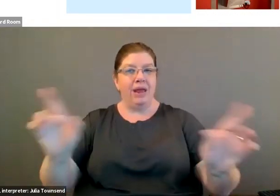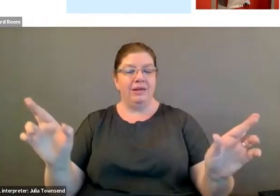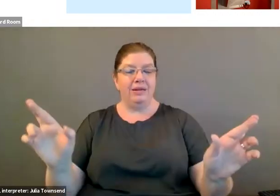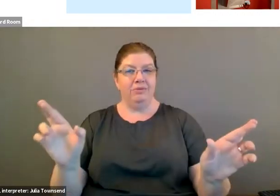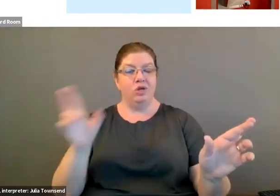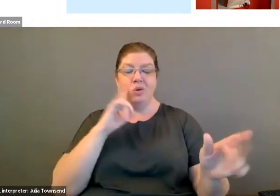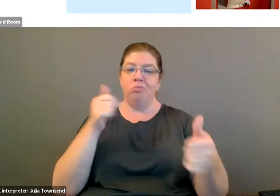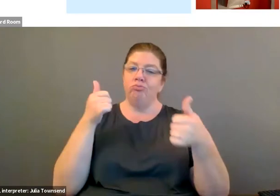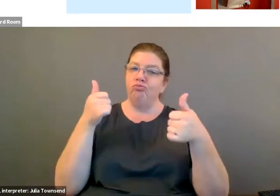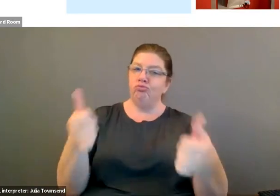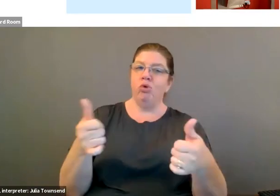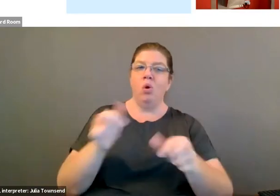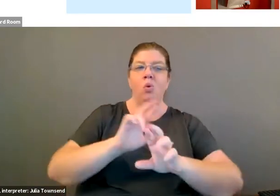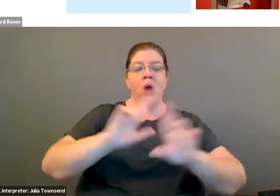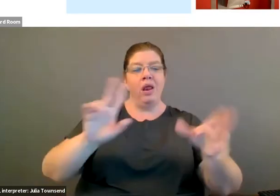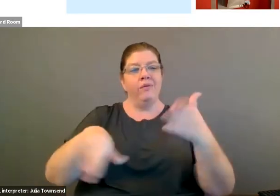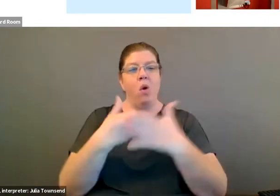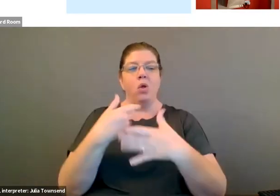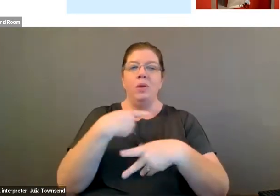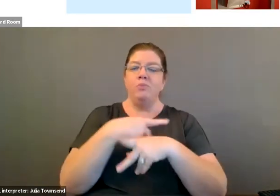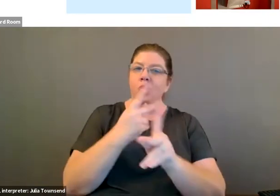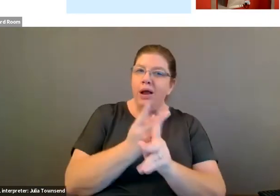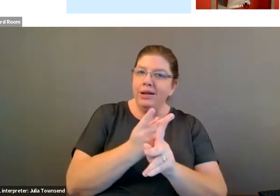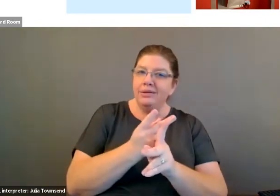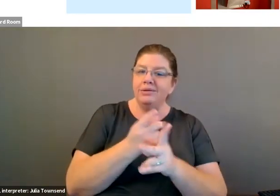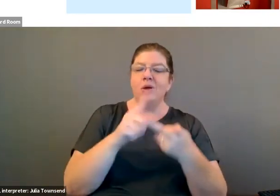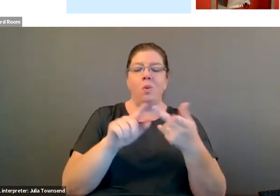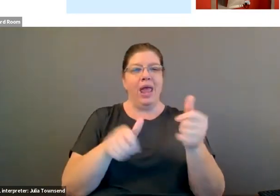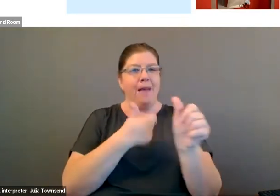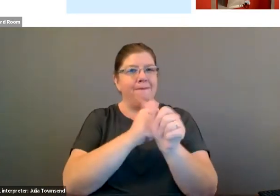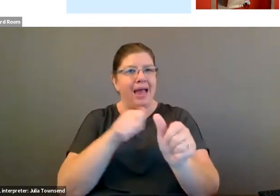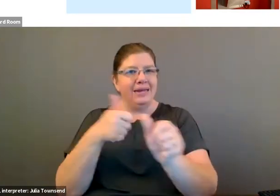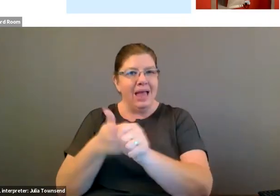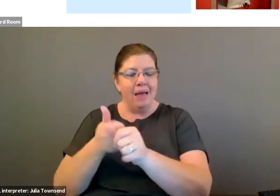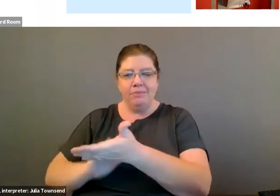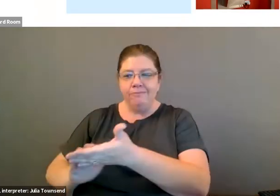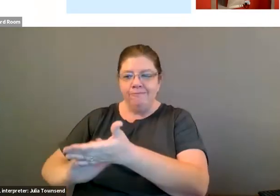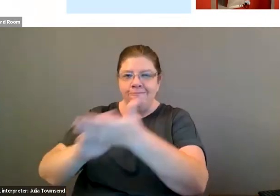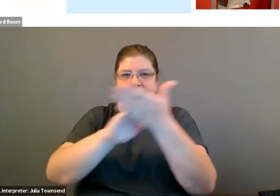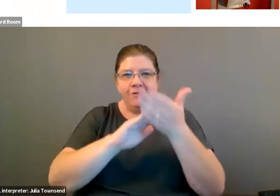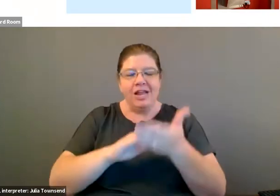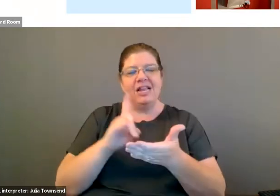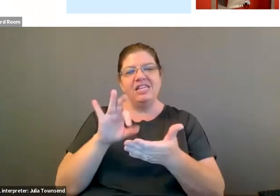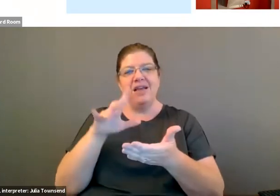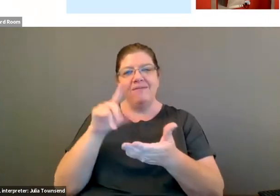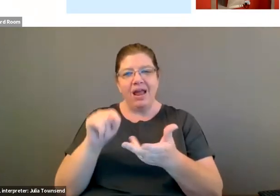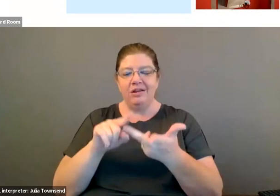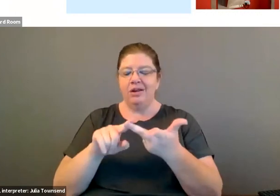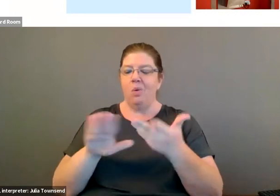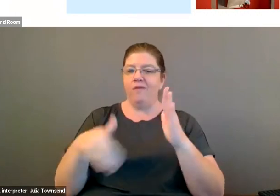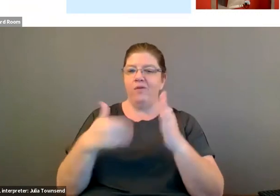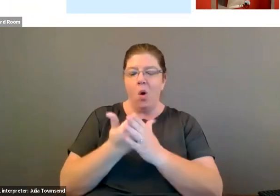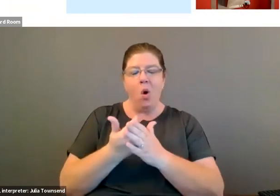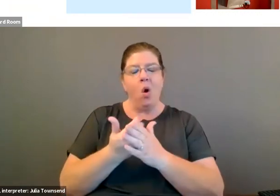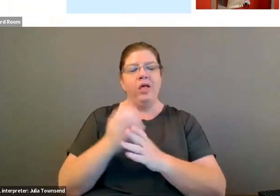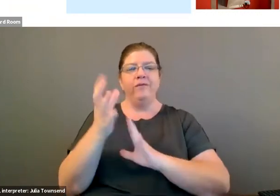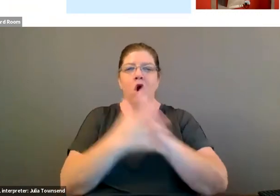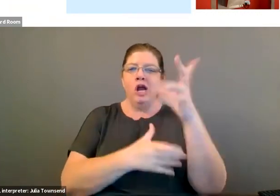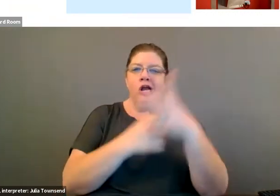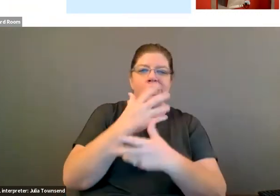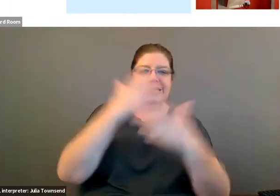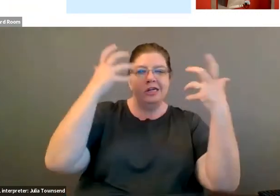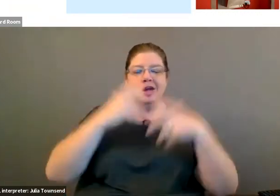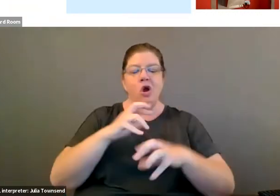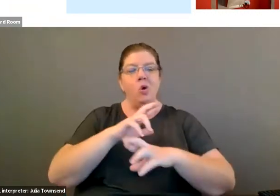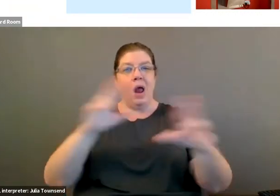in pretty good shape with all of our products. We have backup for our disinfectant. We have all of our gear still at all of our schools so that if we